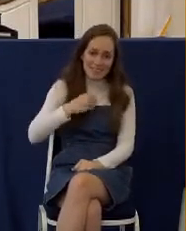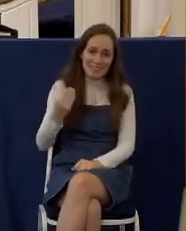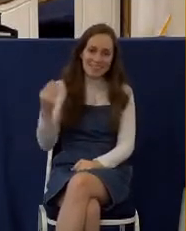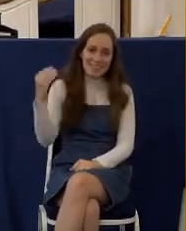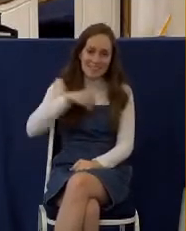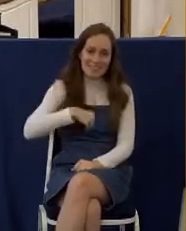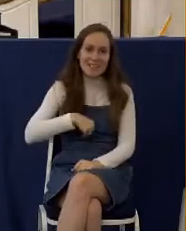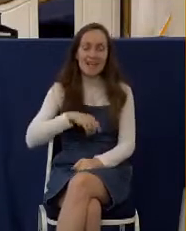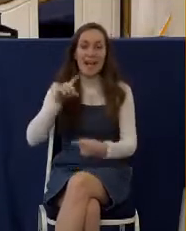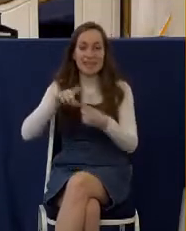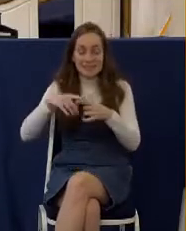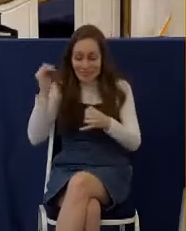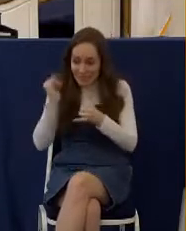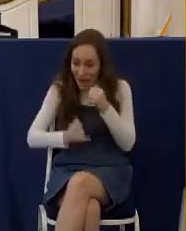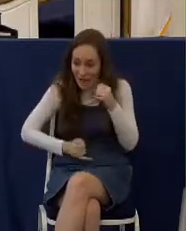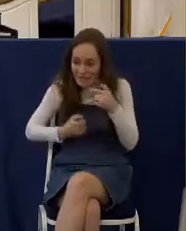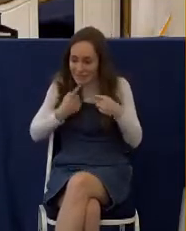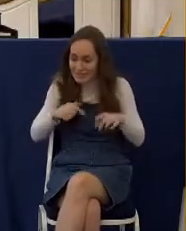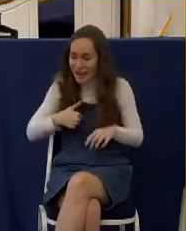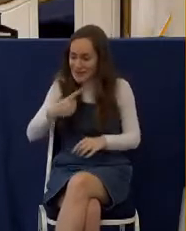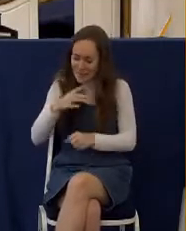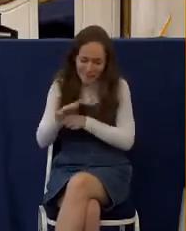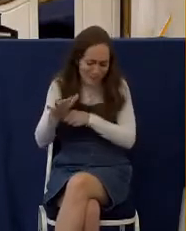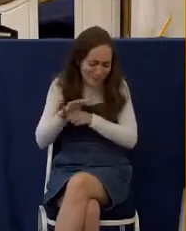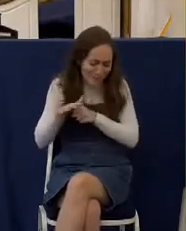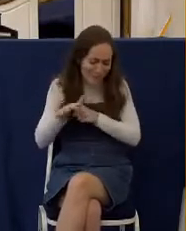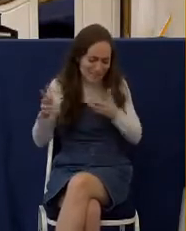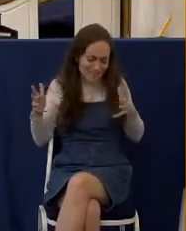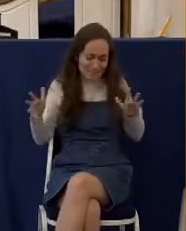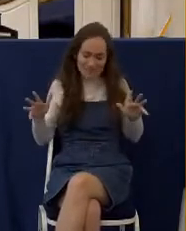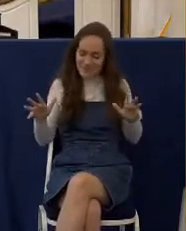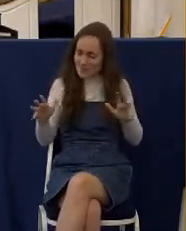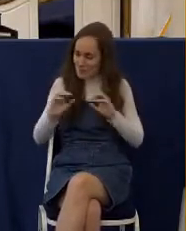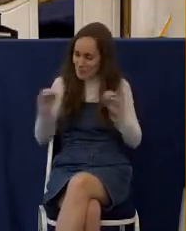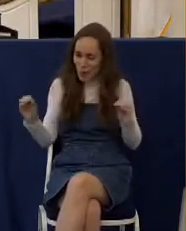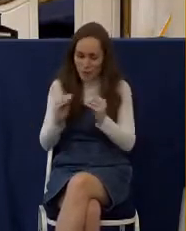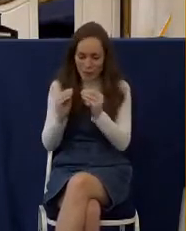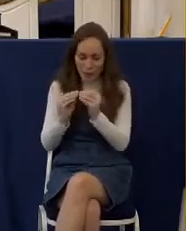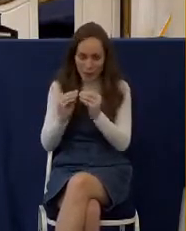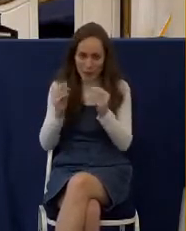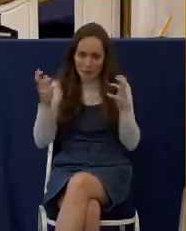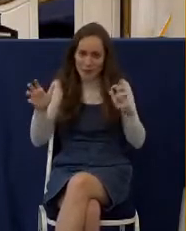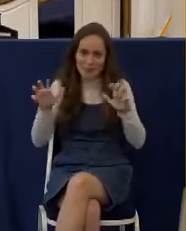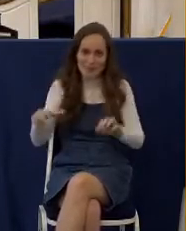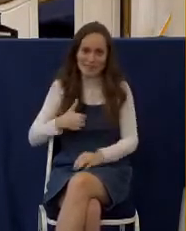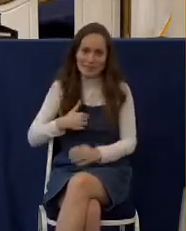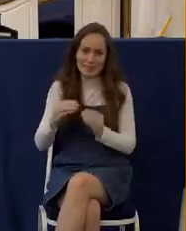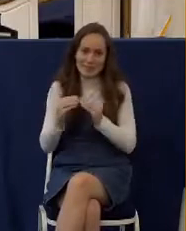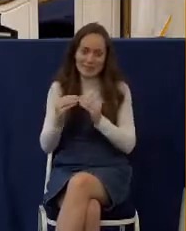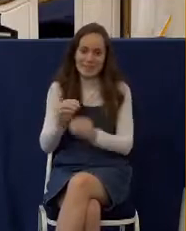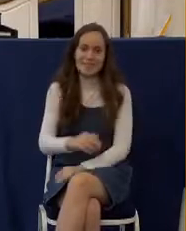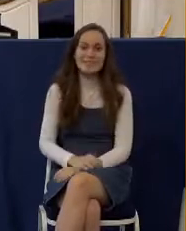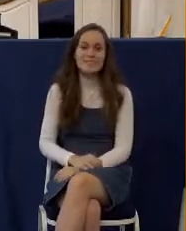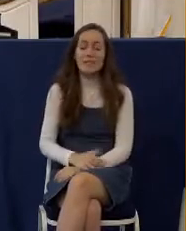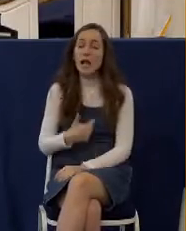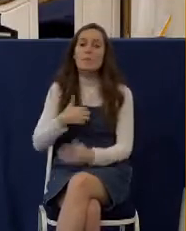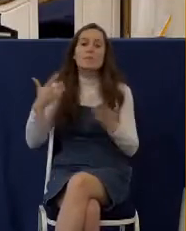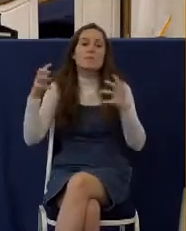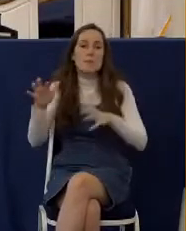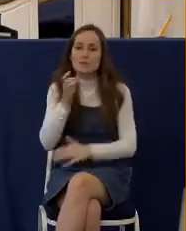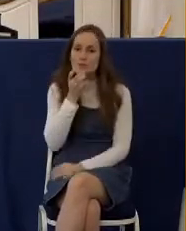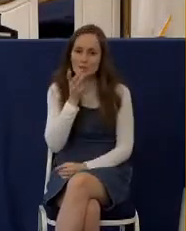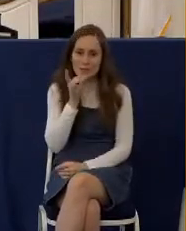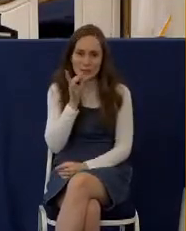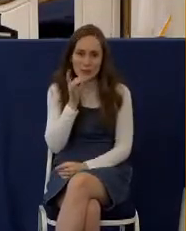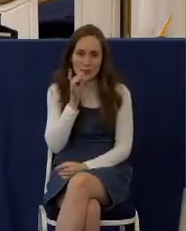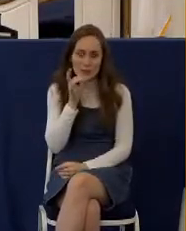finally I had to say, enough, no more. I don't want any more. And I didn't want Cheetos. What